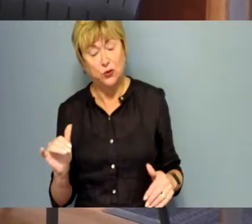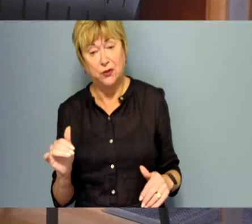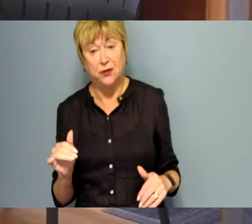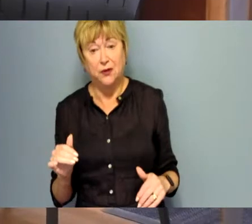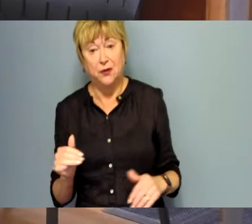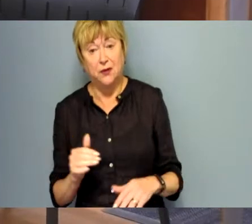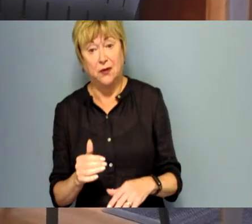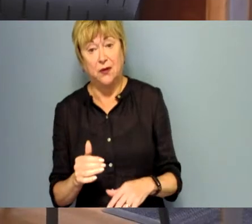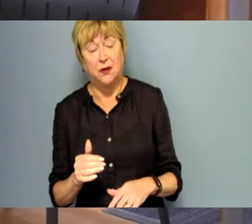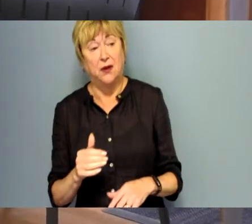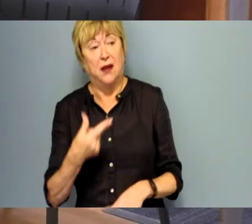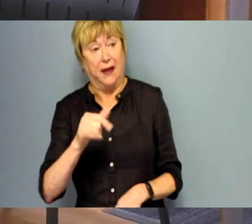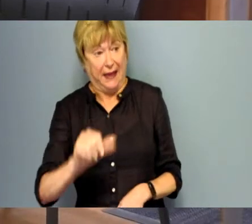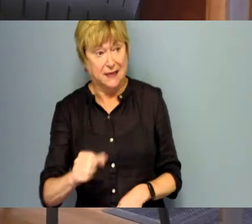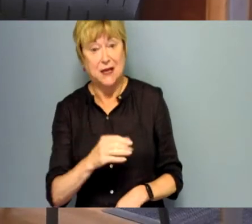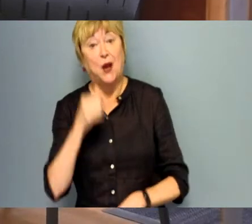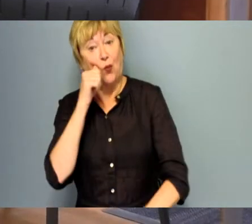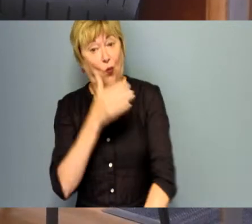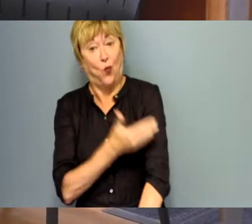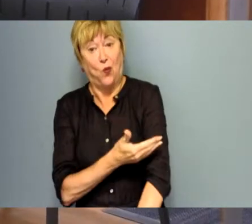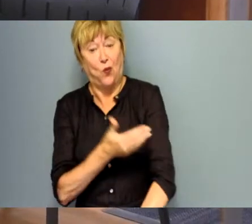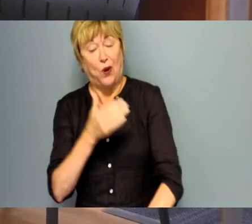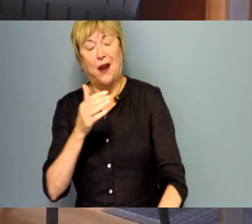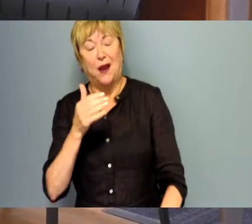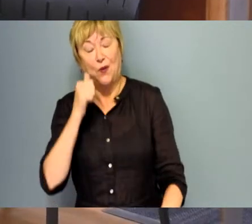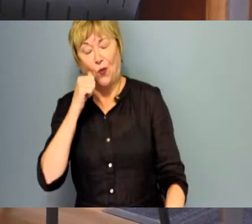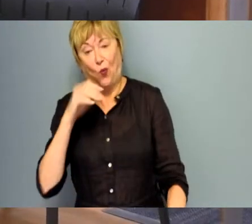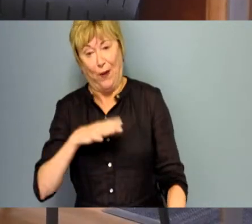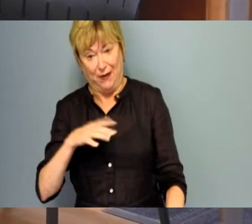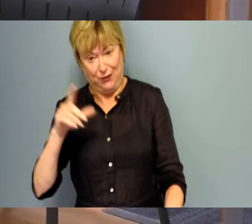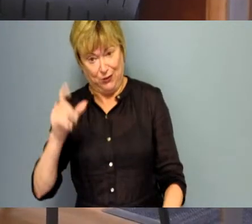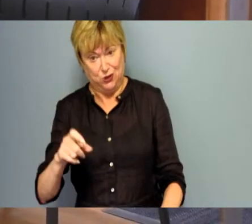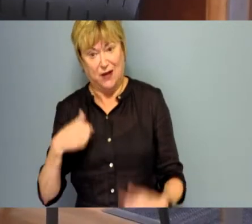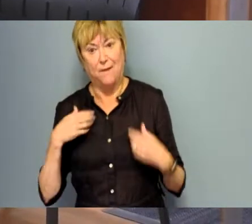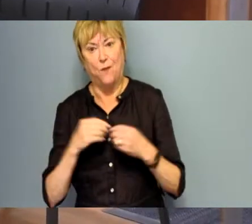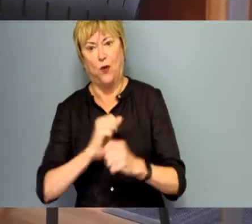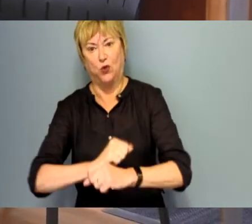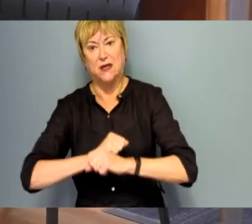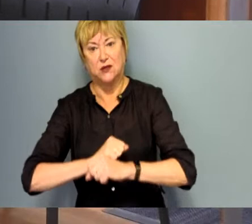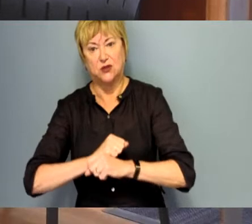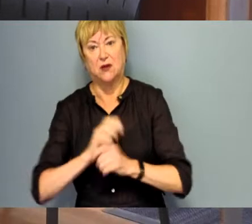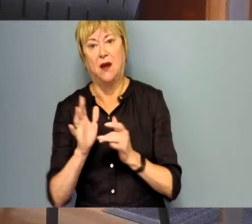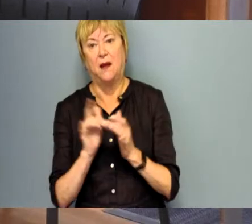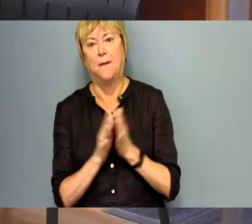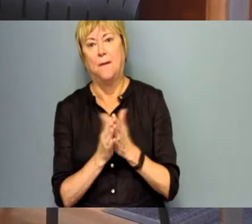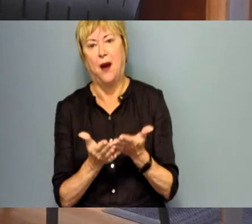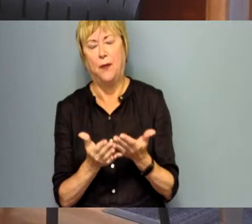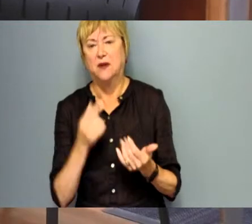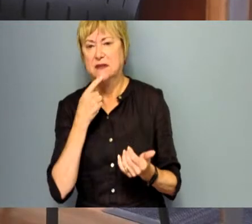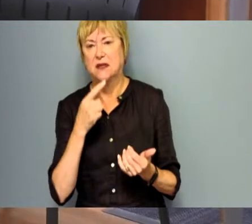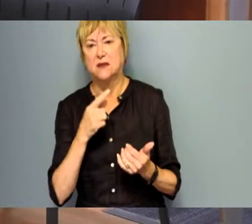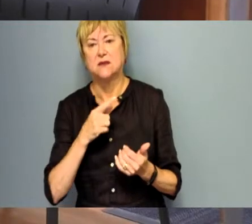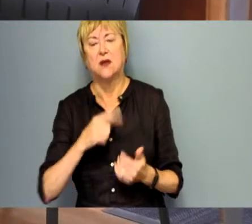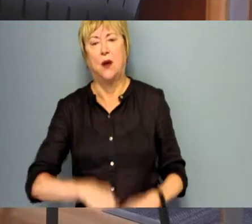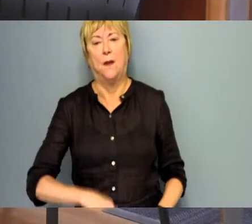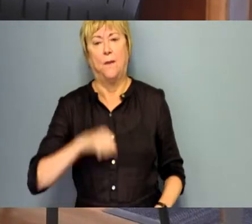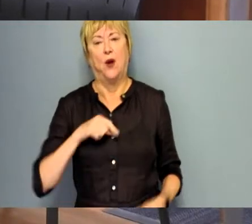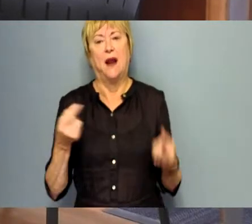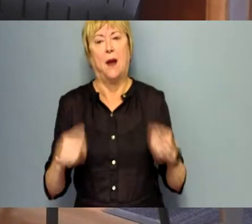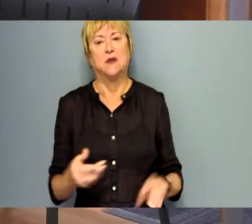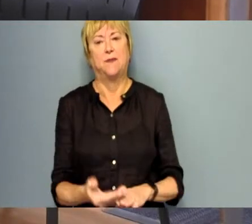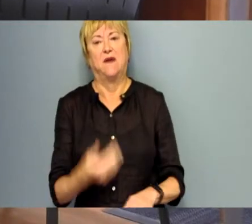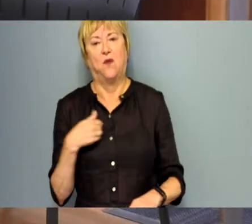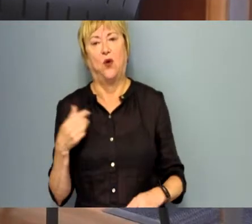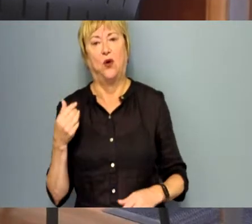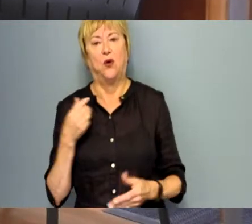women should be more protected. And the Bible says pride comes before the fall. The 4th of